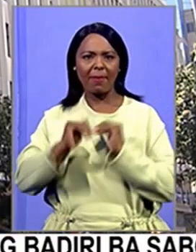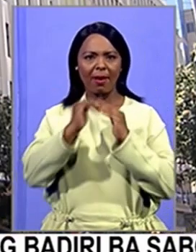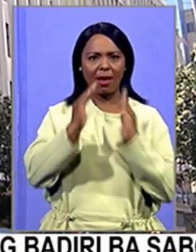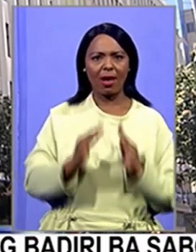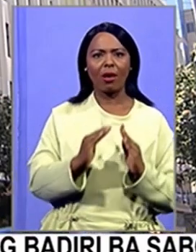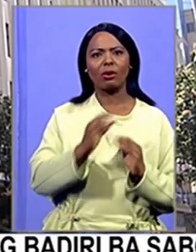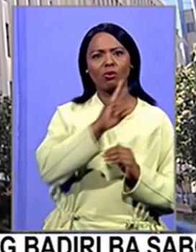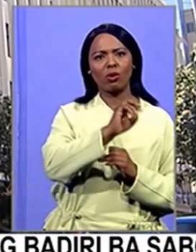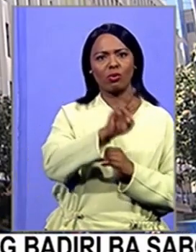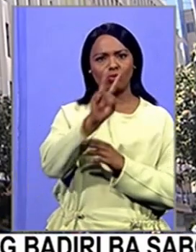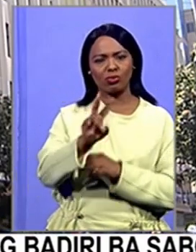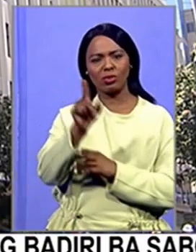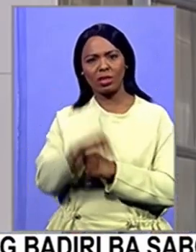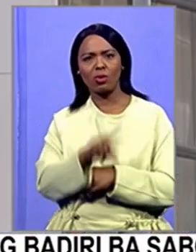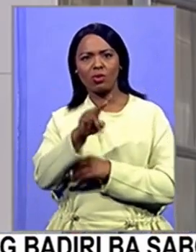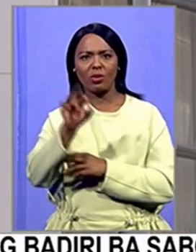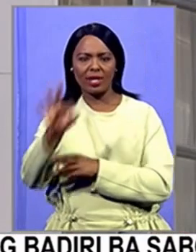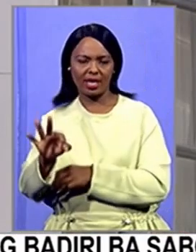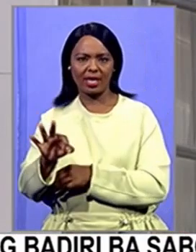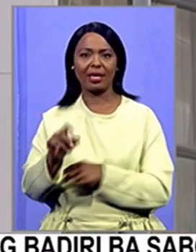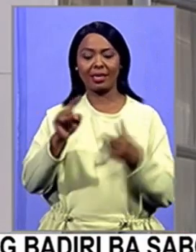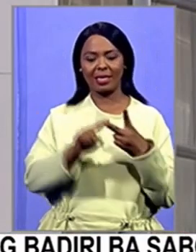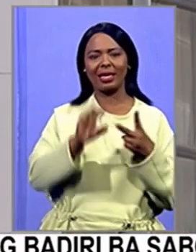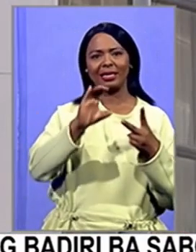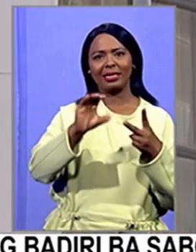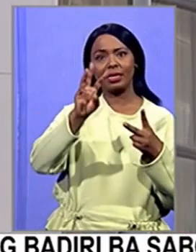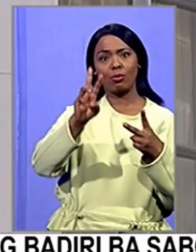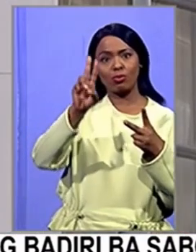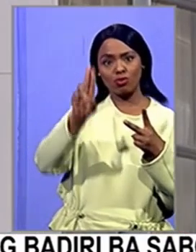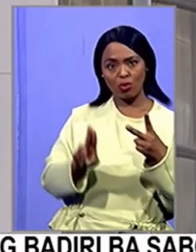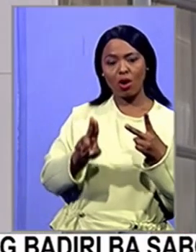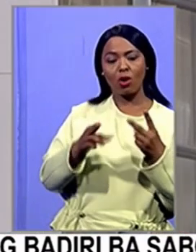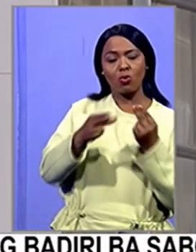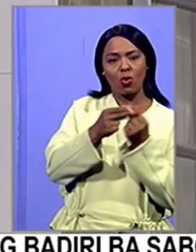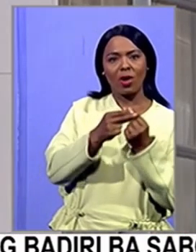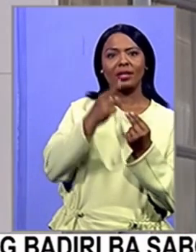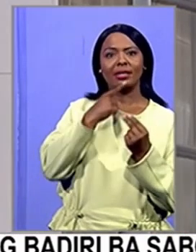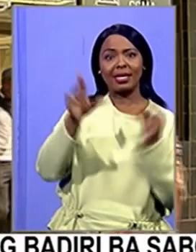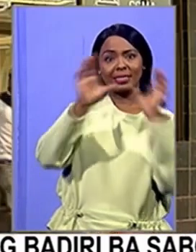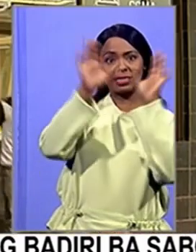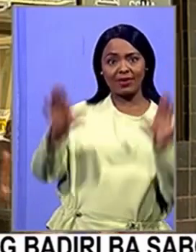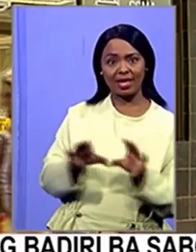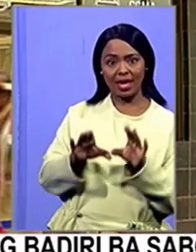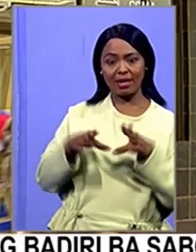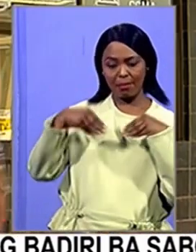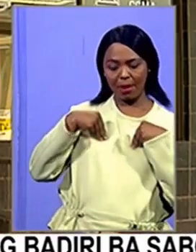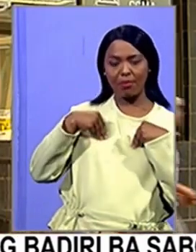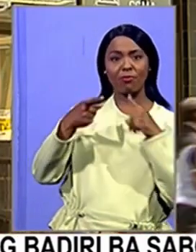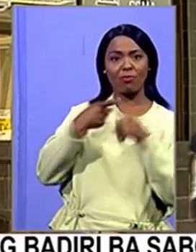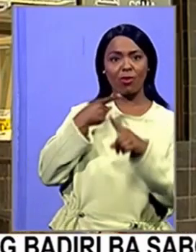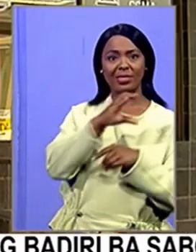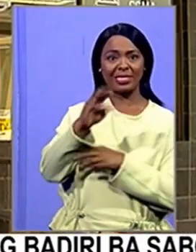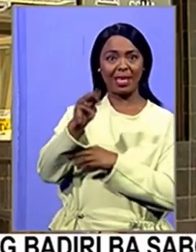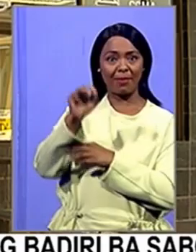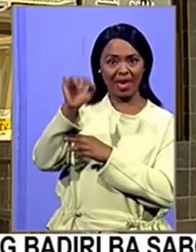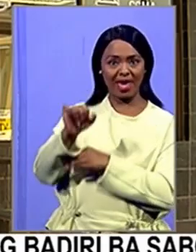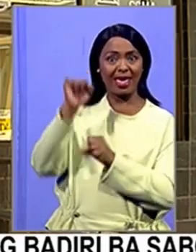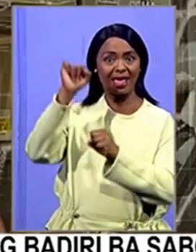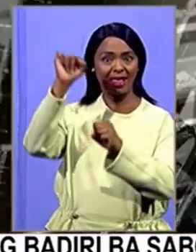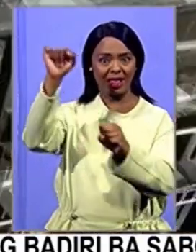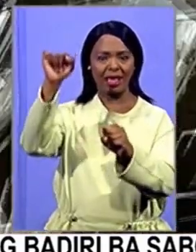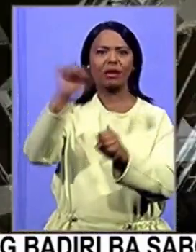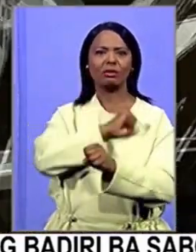le 2023. CWU ya re fa e sena go amogela certificate sa strike kwa CCMA, badiri ba tla